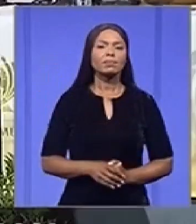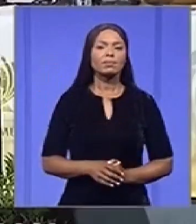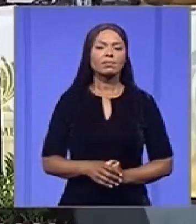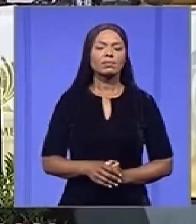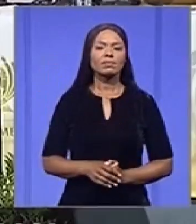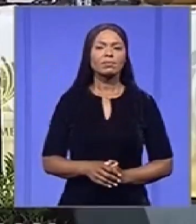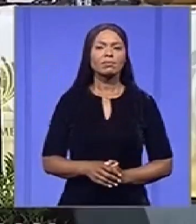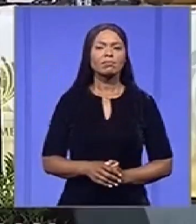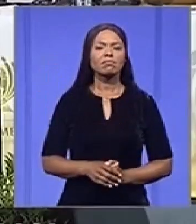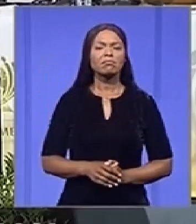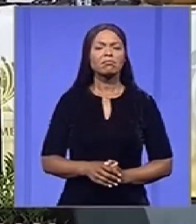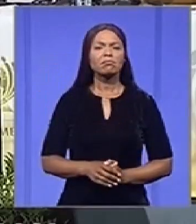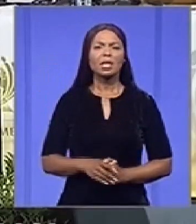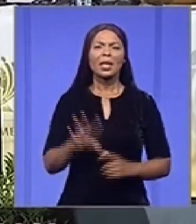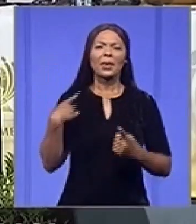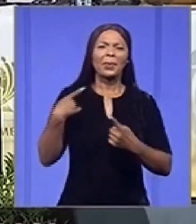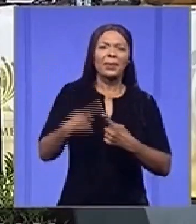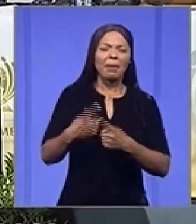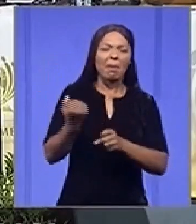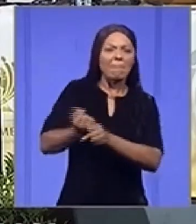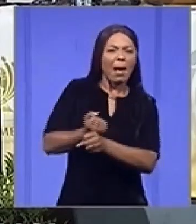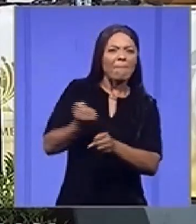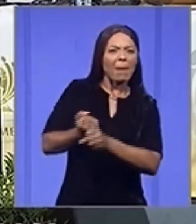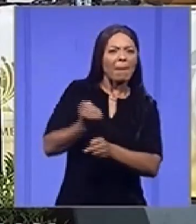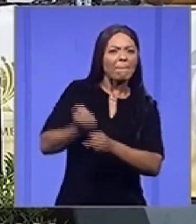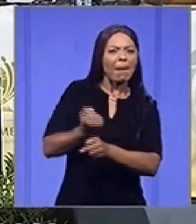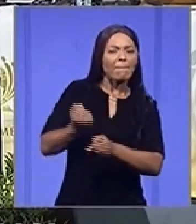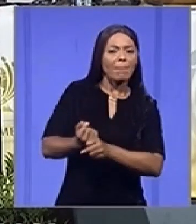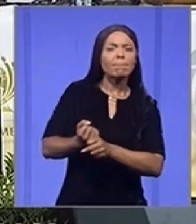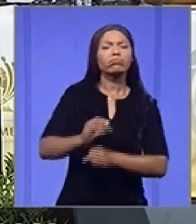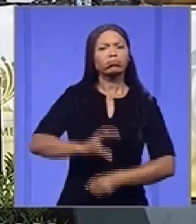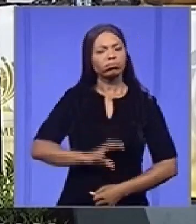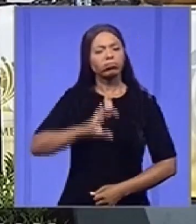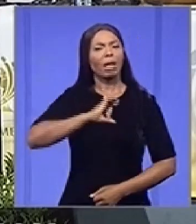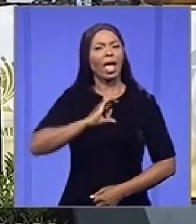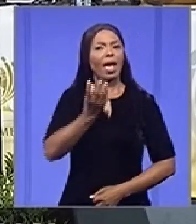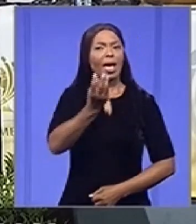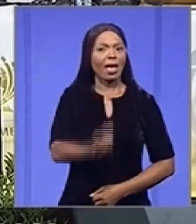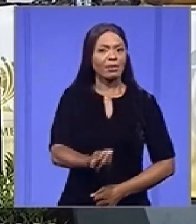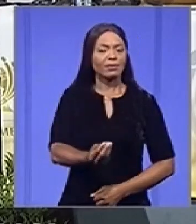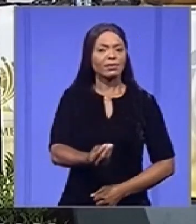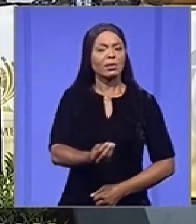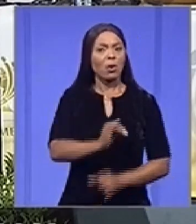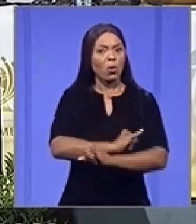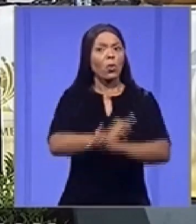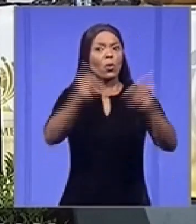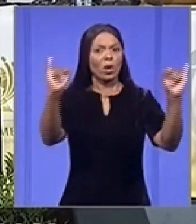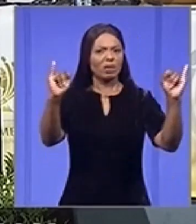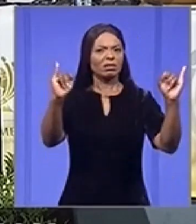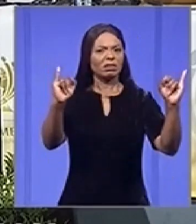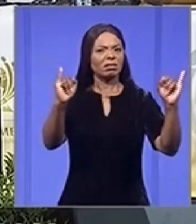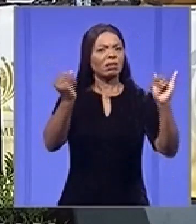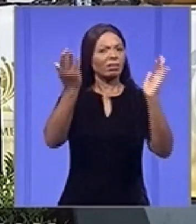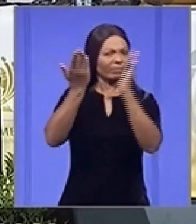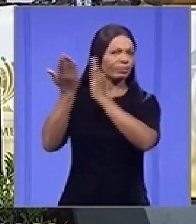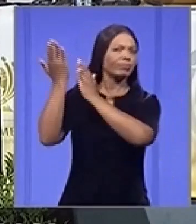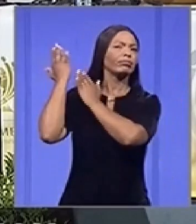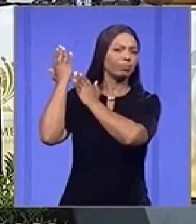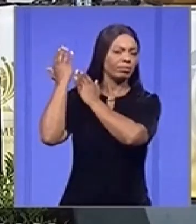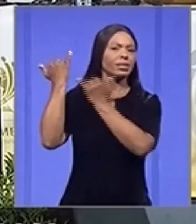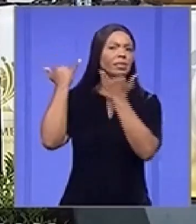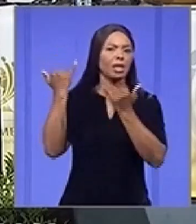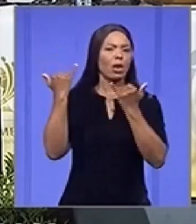these actions, we are confident that the worst is behind us and the end of